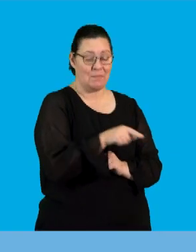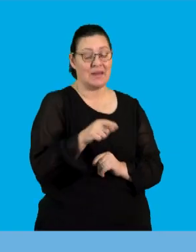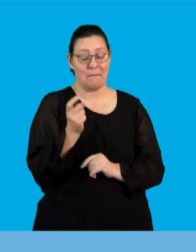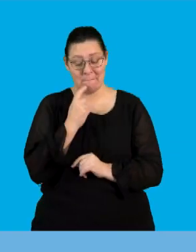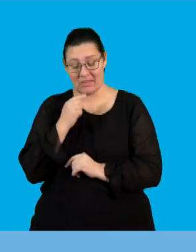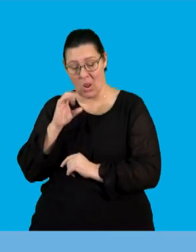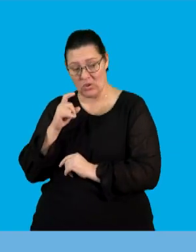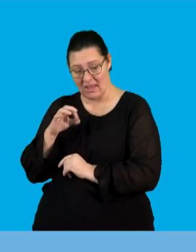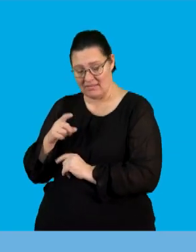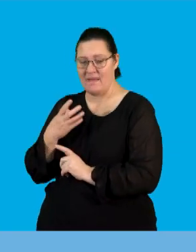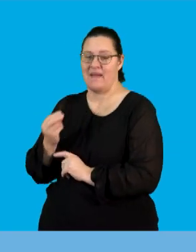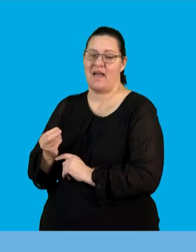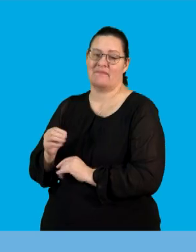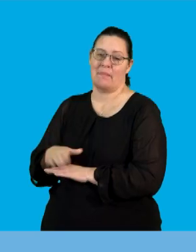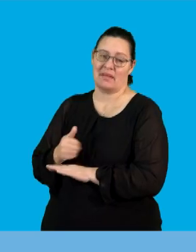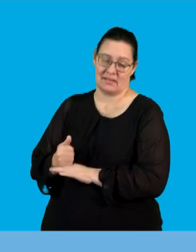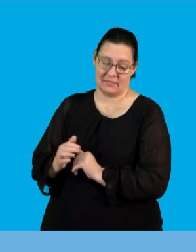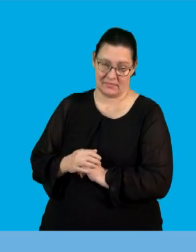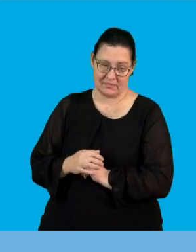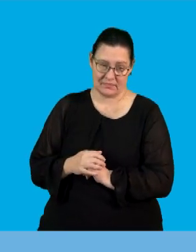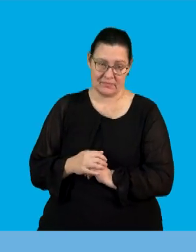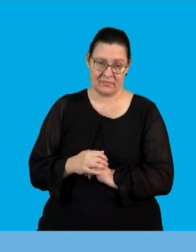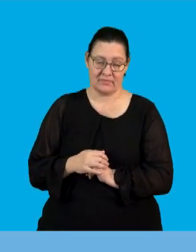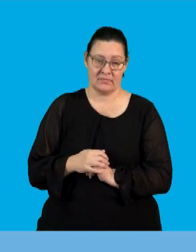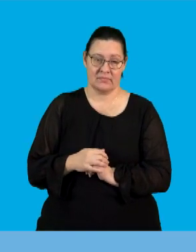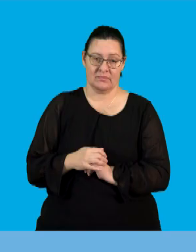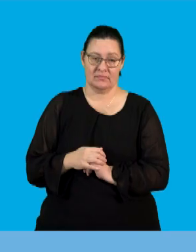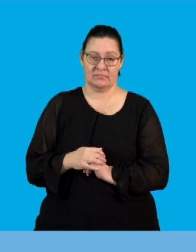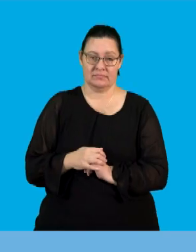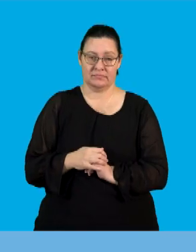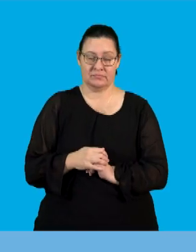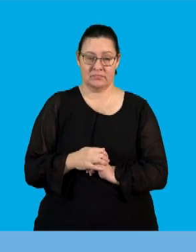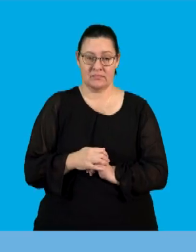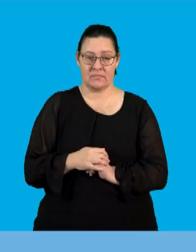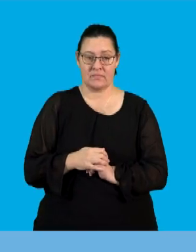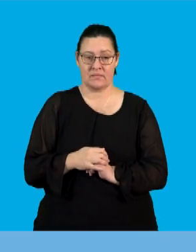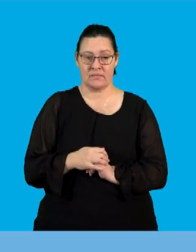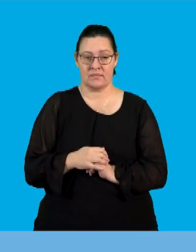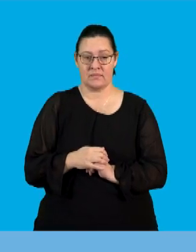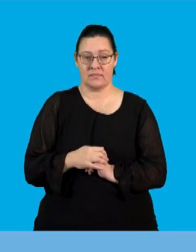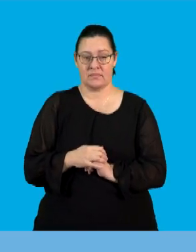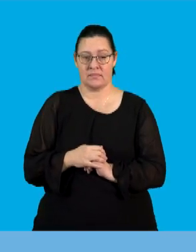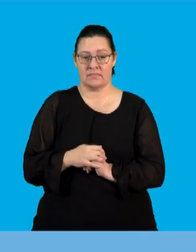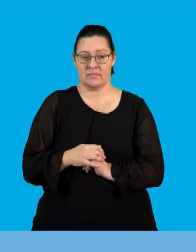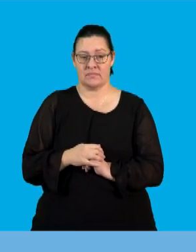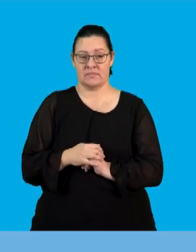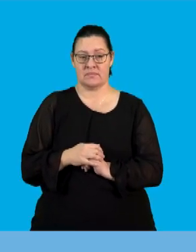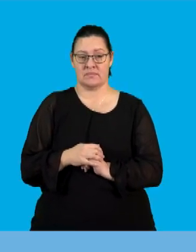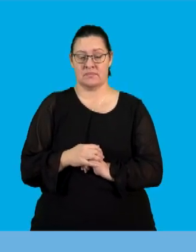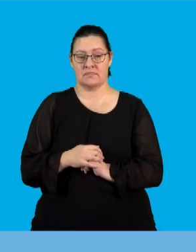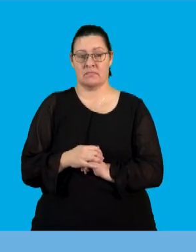non-metal oxide dissolved in water will have a pH that is less than 7. So this is going to be basic.